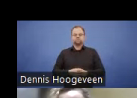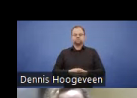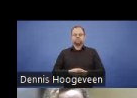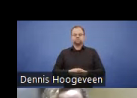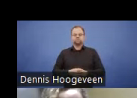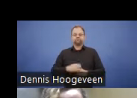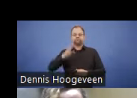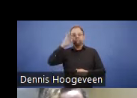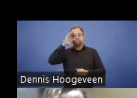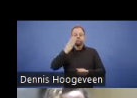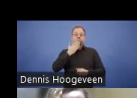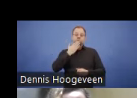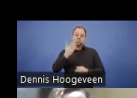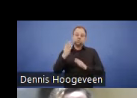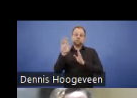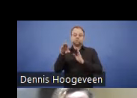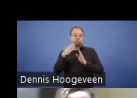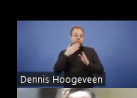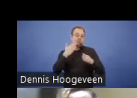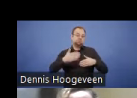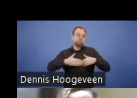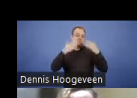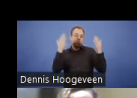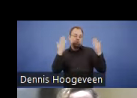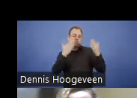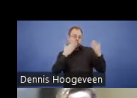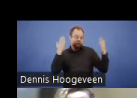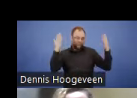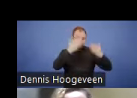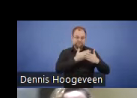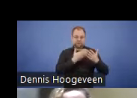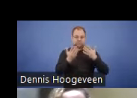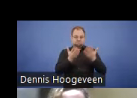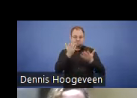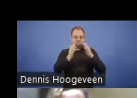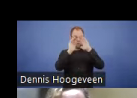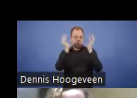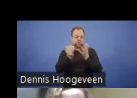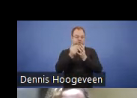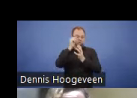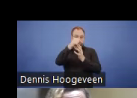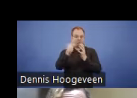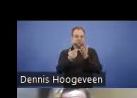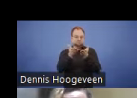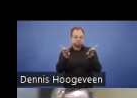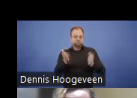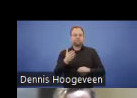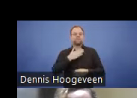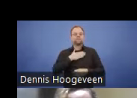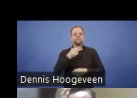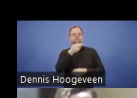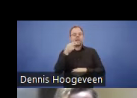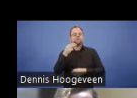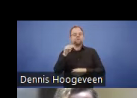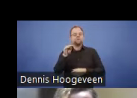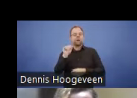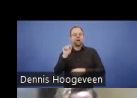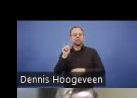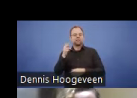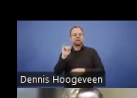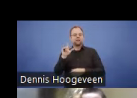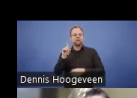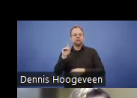name is Matilde, as mentioned by Ricardo, and I'm working for the Refugee Status Determination section